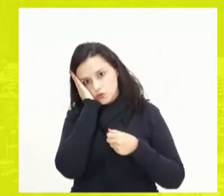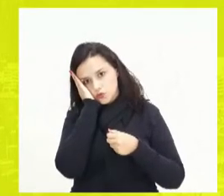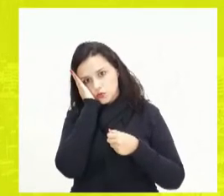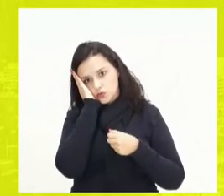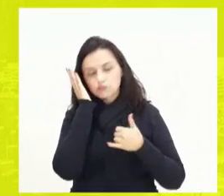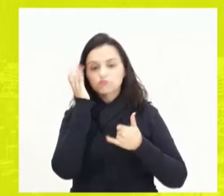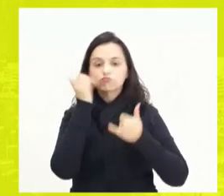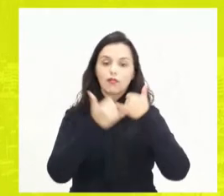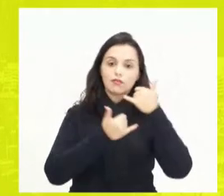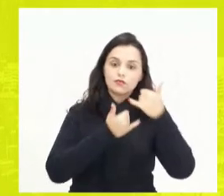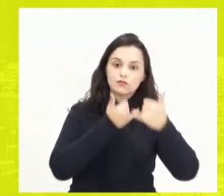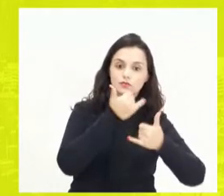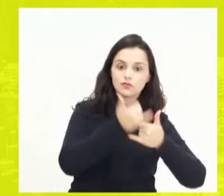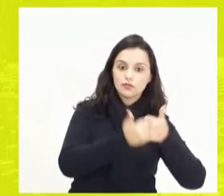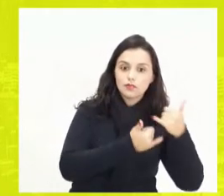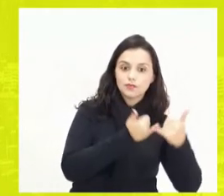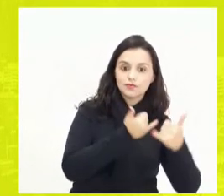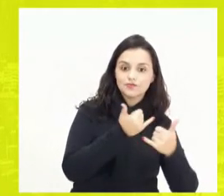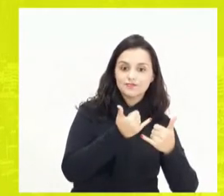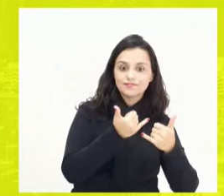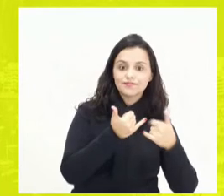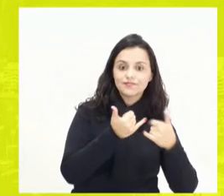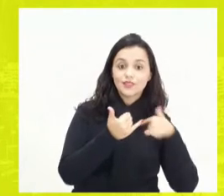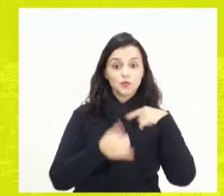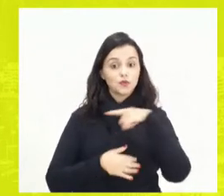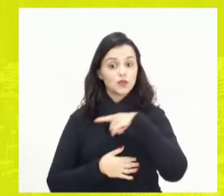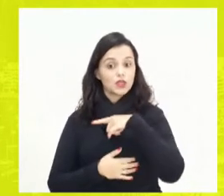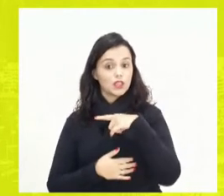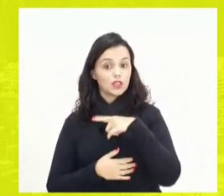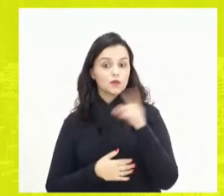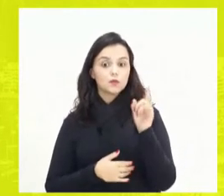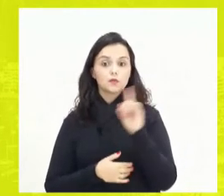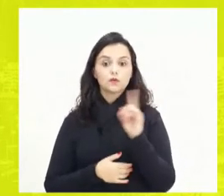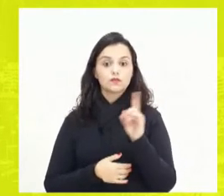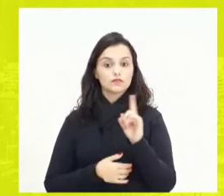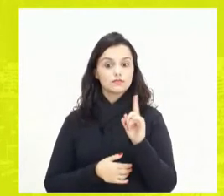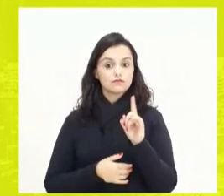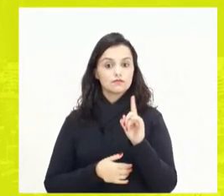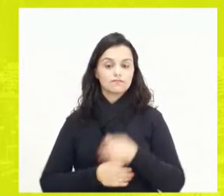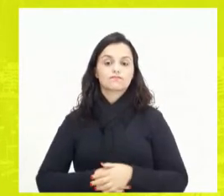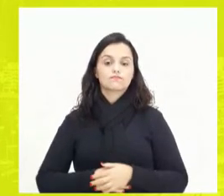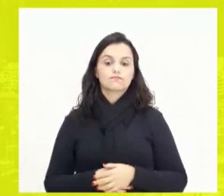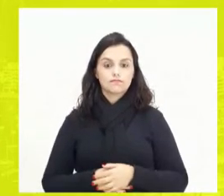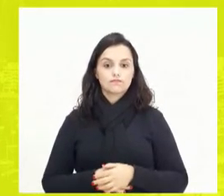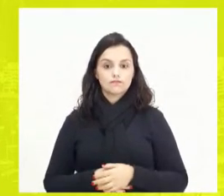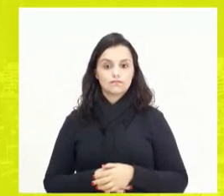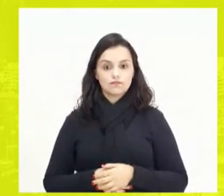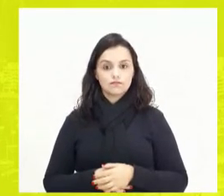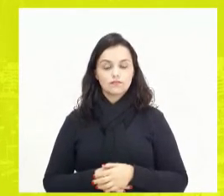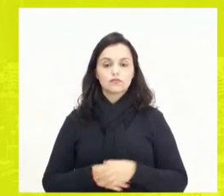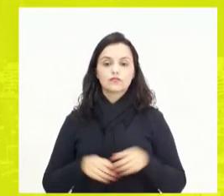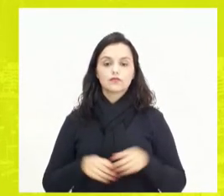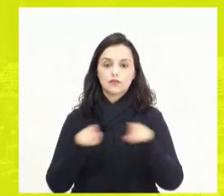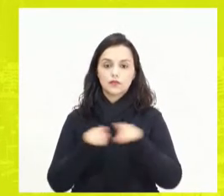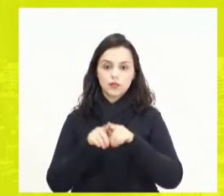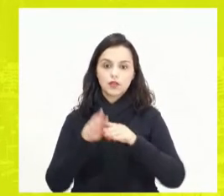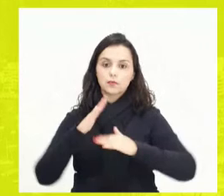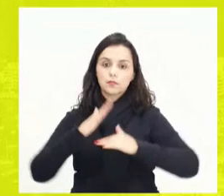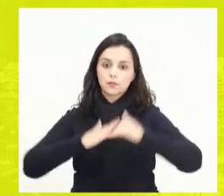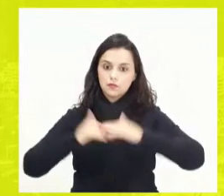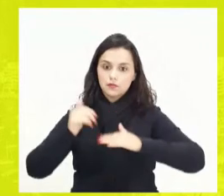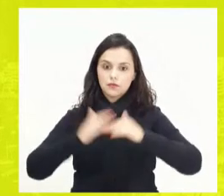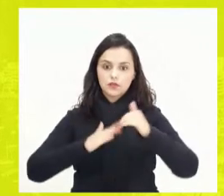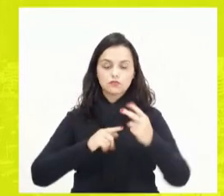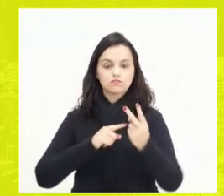leisure uh things or do i don't even offer myself the opportunity to rest